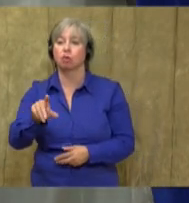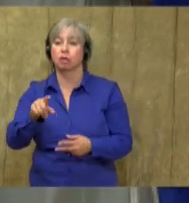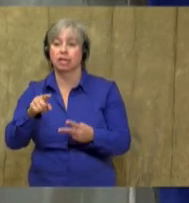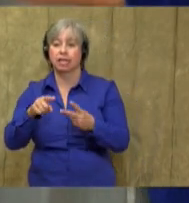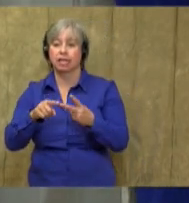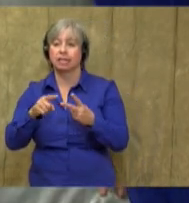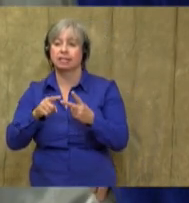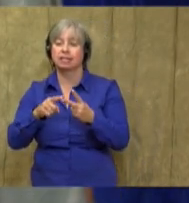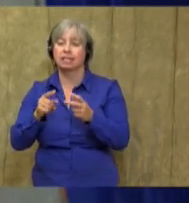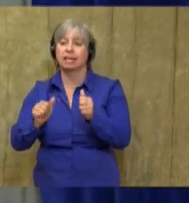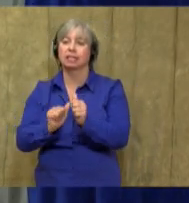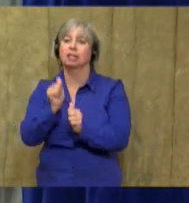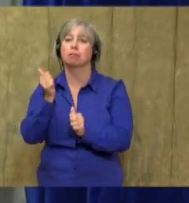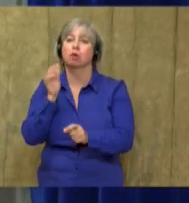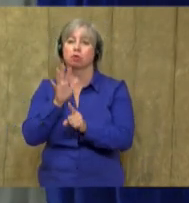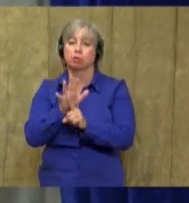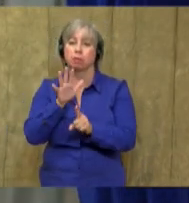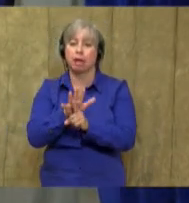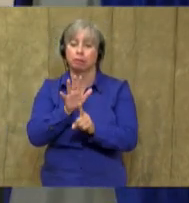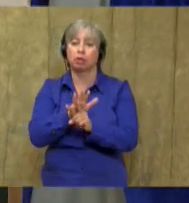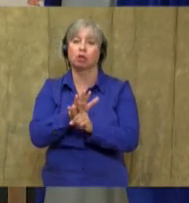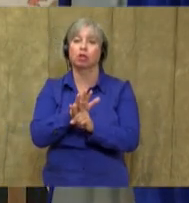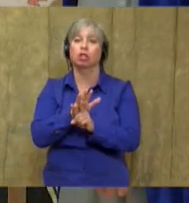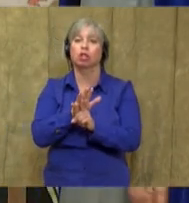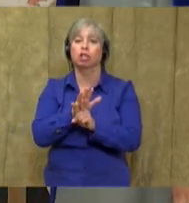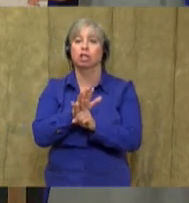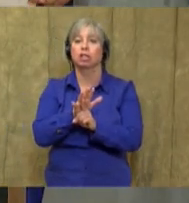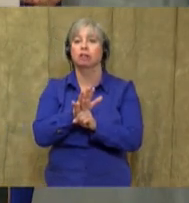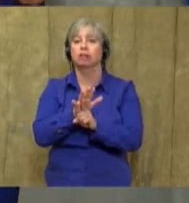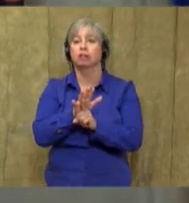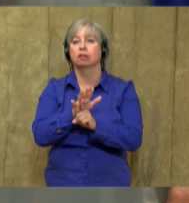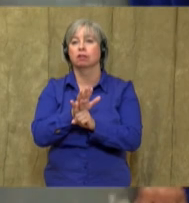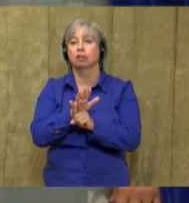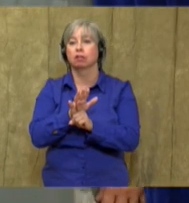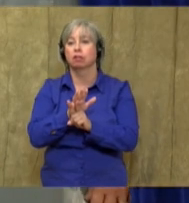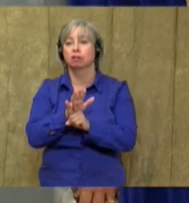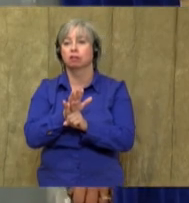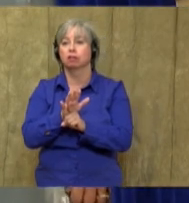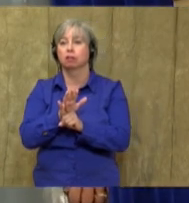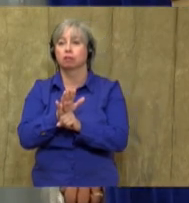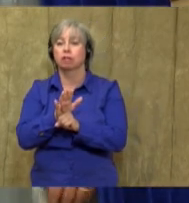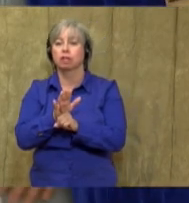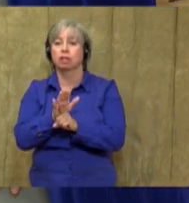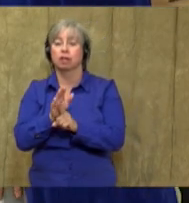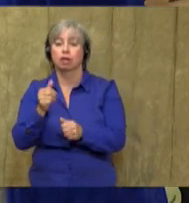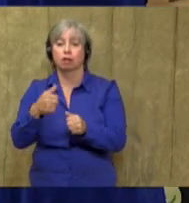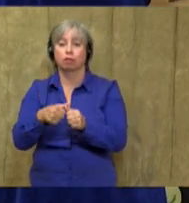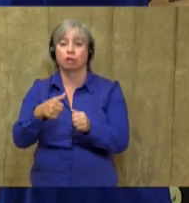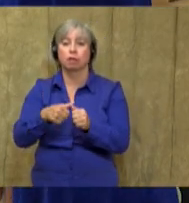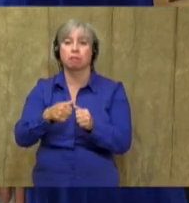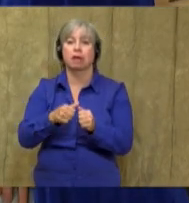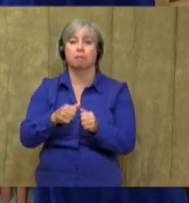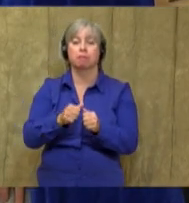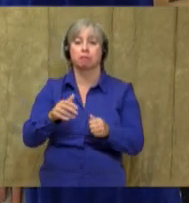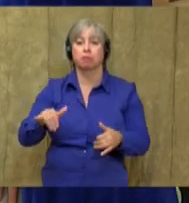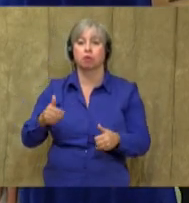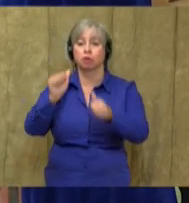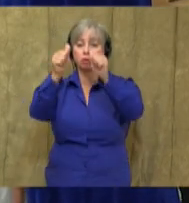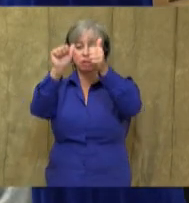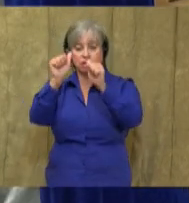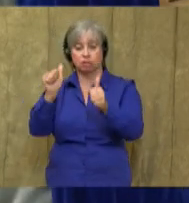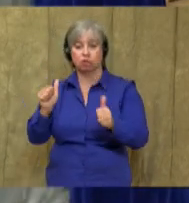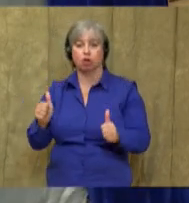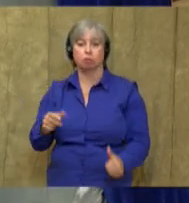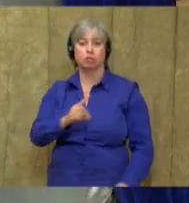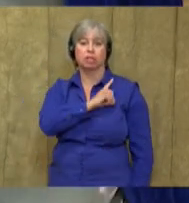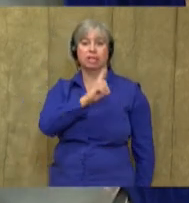Vinci as the most well-known name. But he is most famous for his iconic statue of David, which actually became